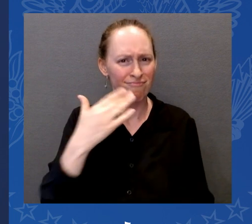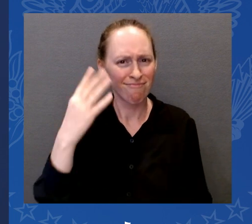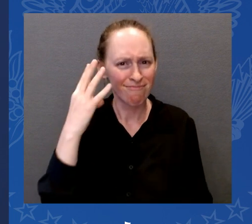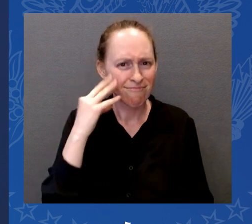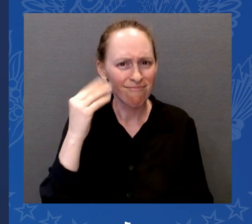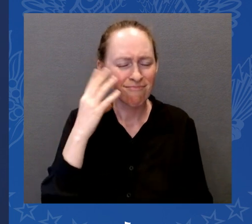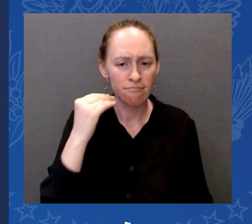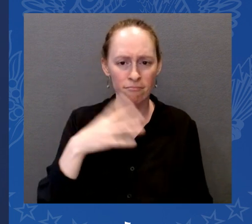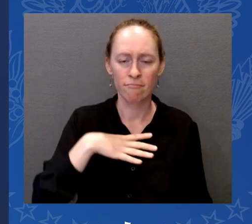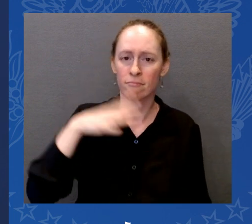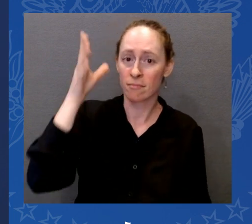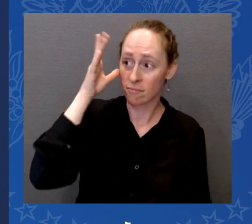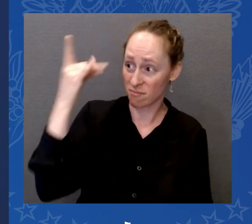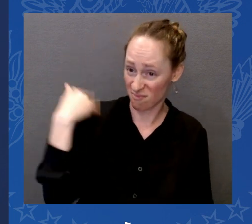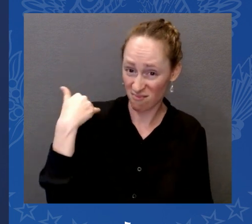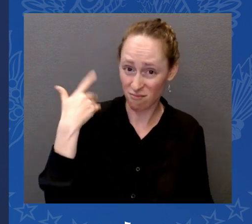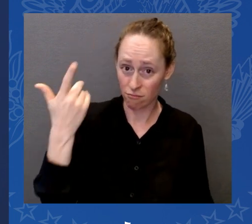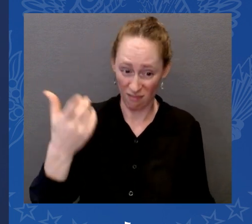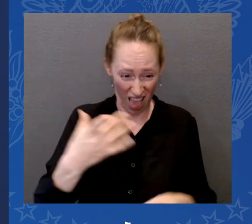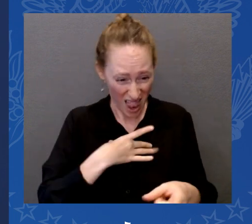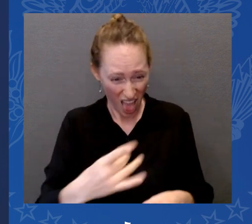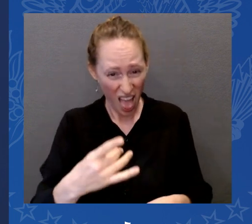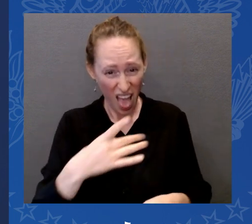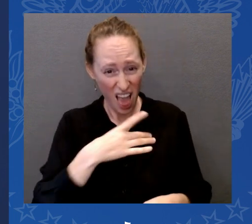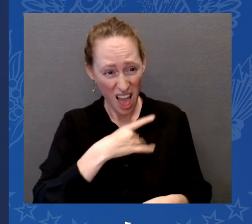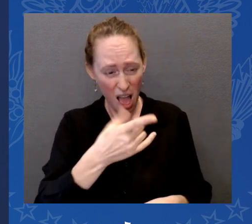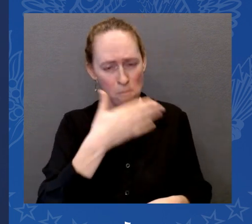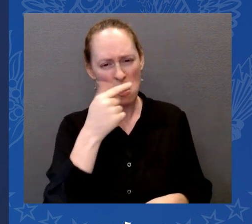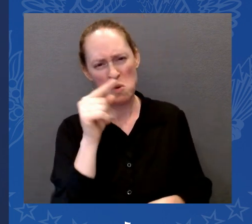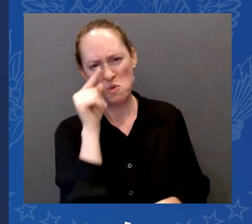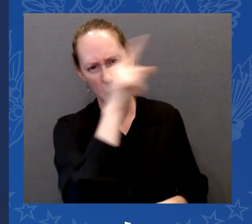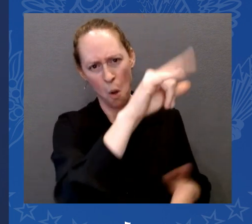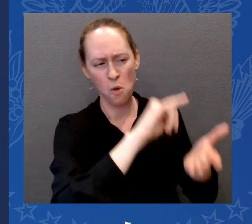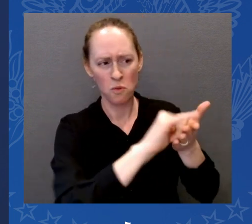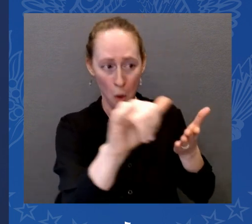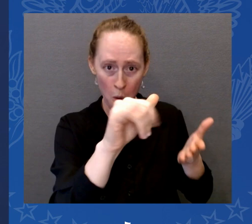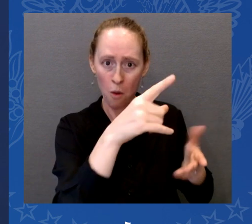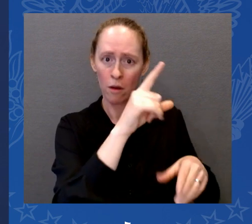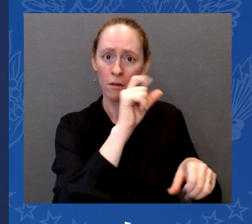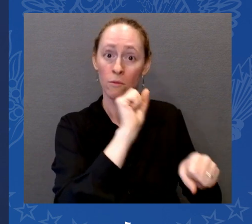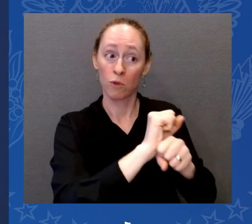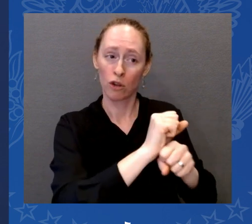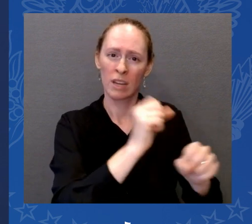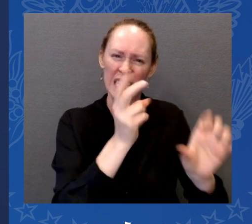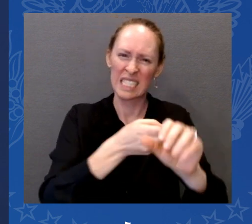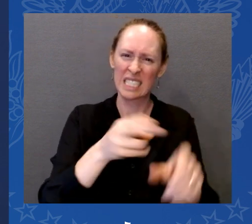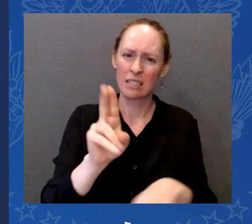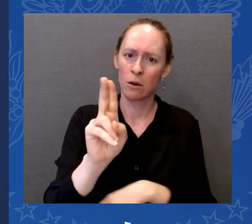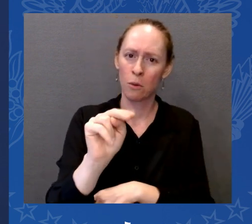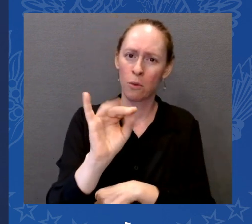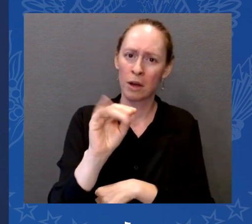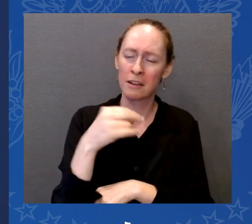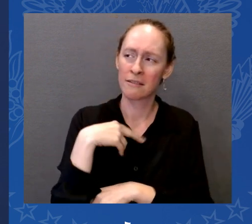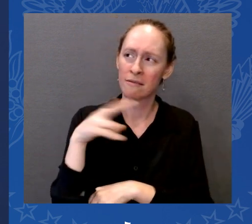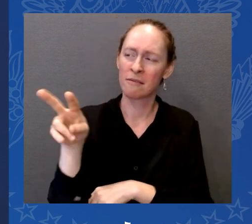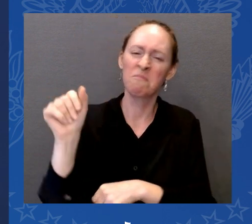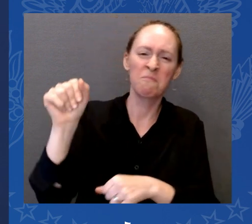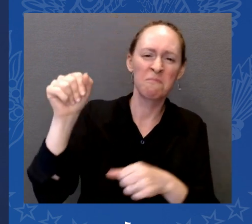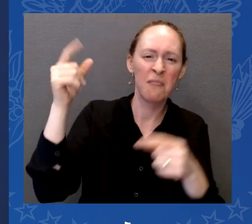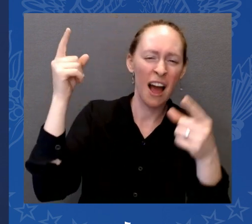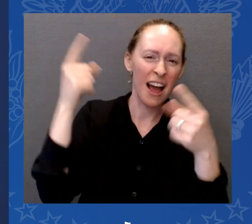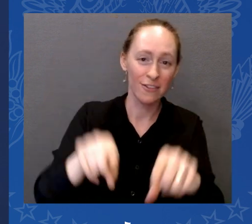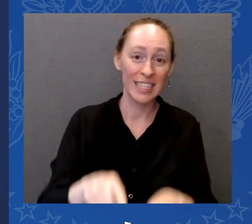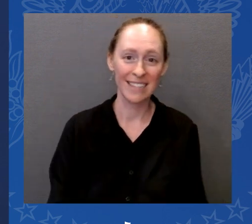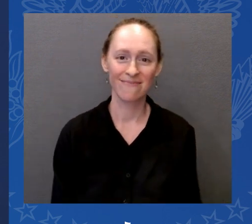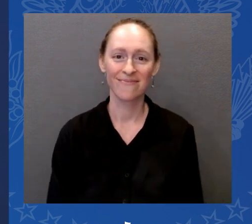join the union. And so that's what I did. Local 43, they welcomed me, and with